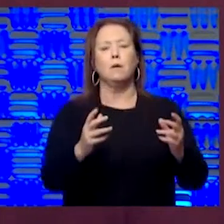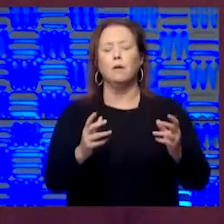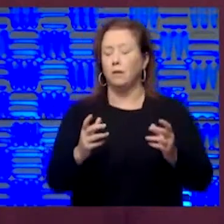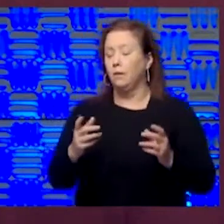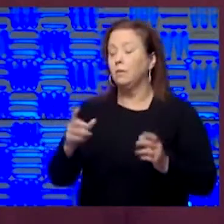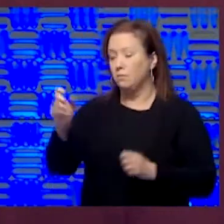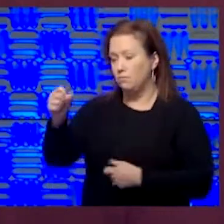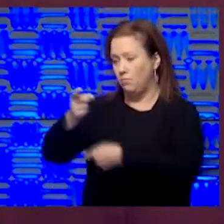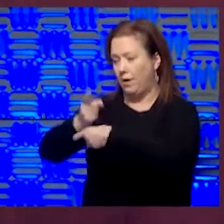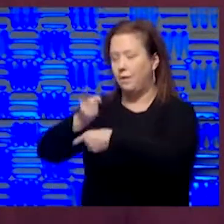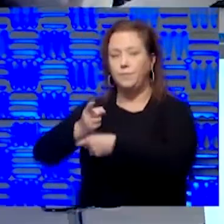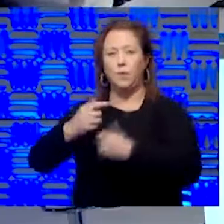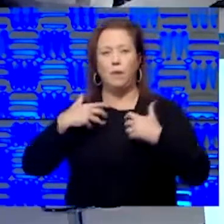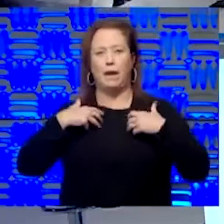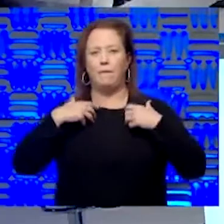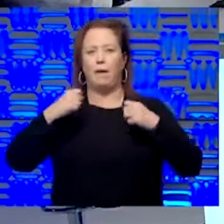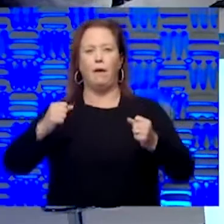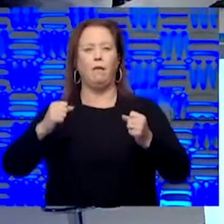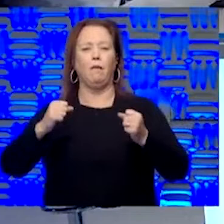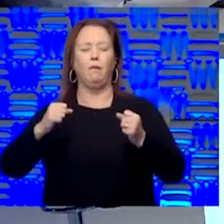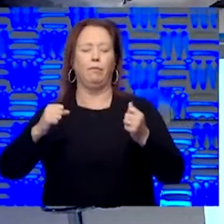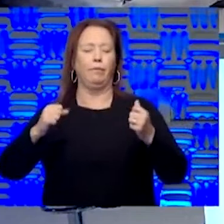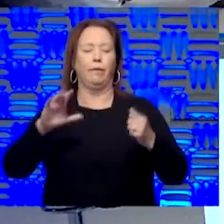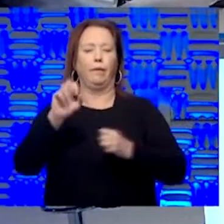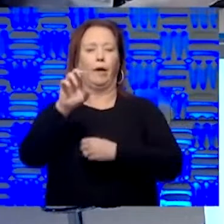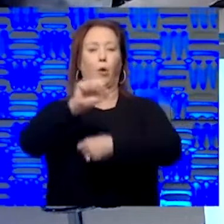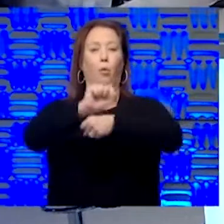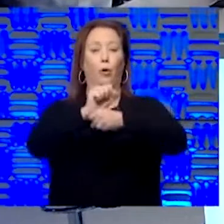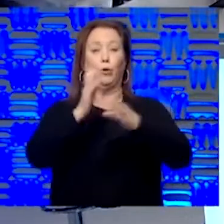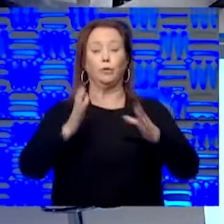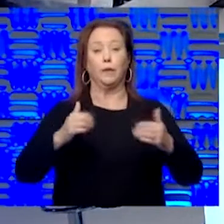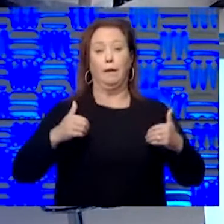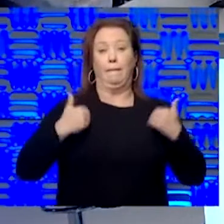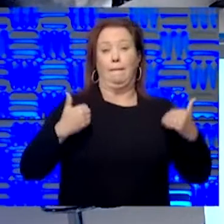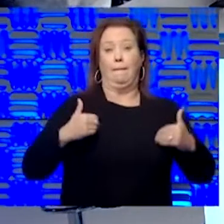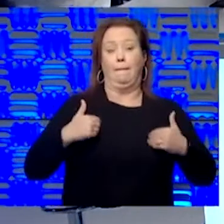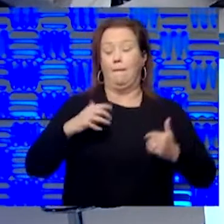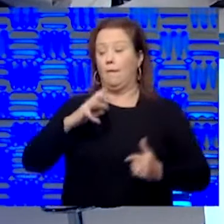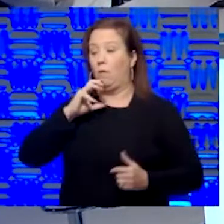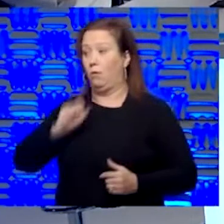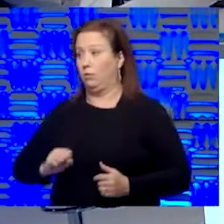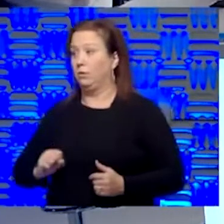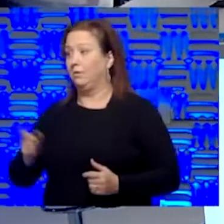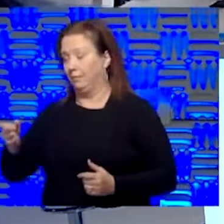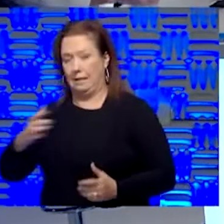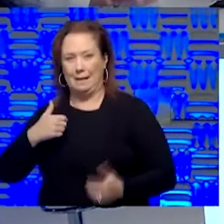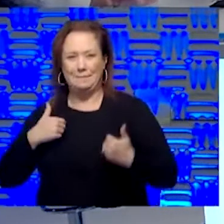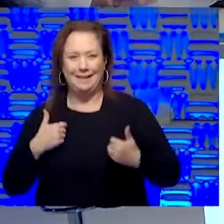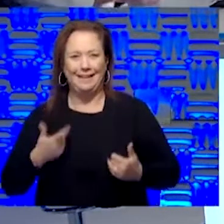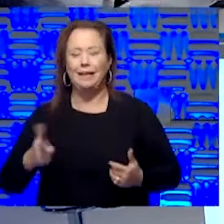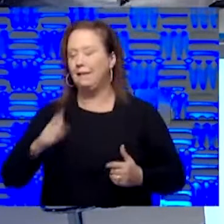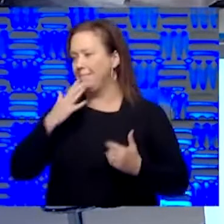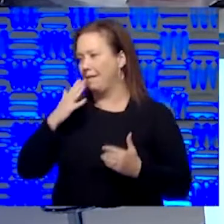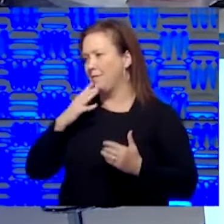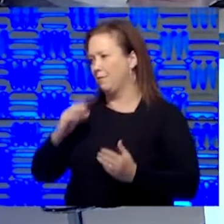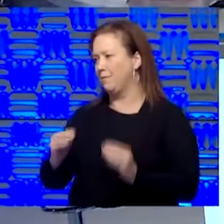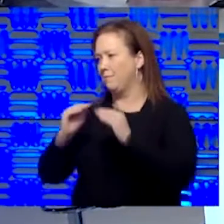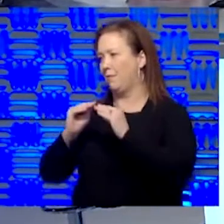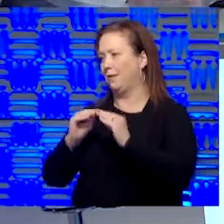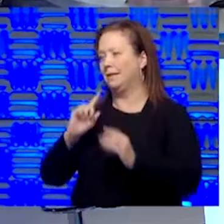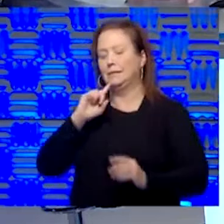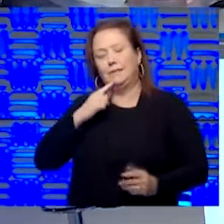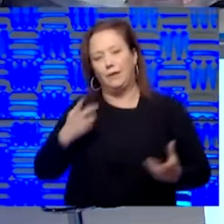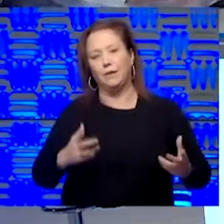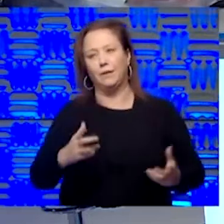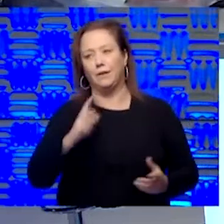have healthcare workers of all ages, from the young to the older who are like more me. at risk of severe. Yeah, thanks for that. Well, I mean, yeah, it is what it